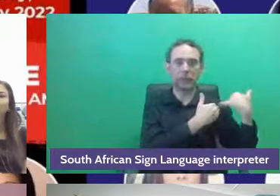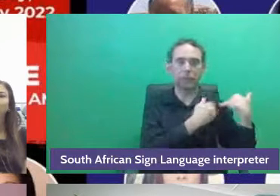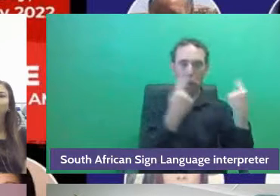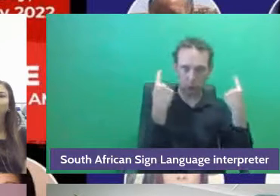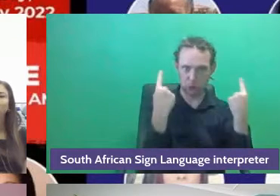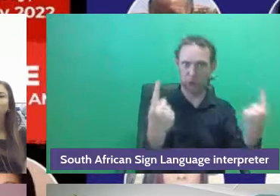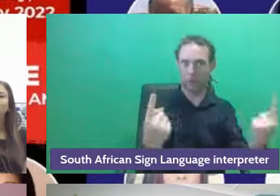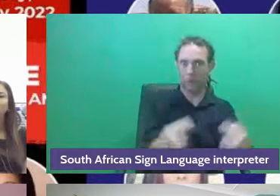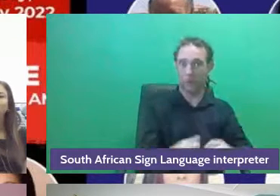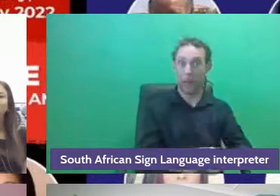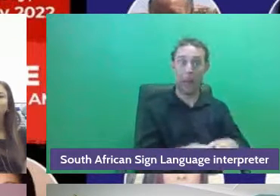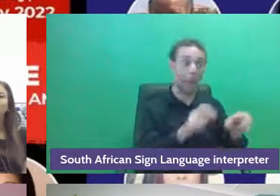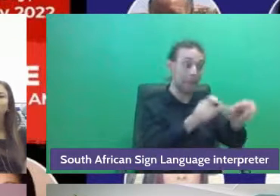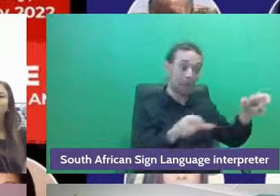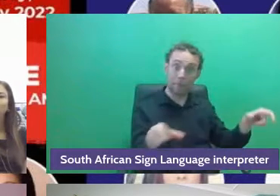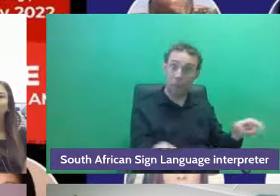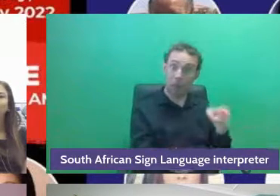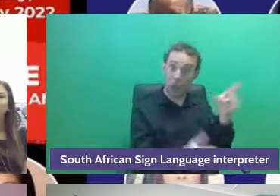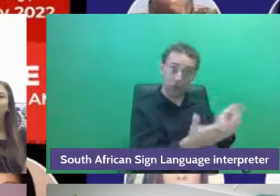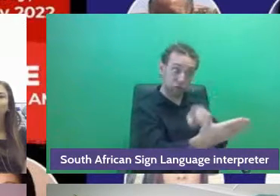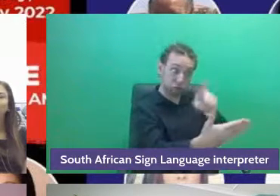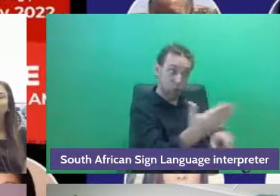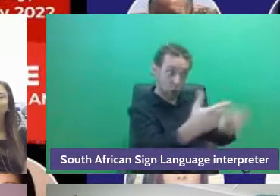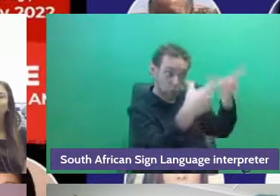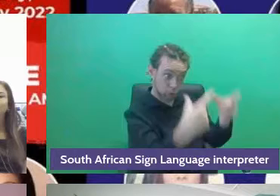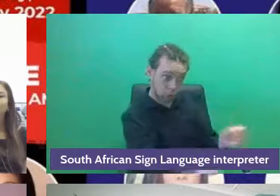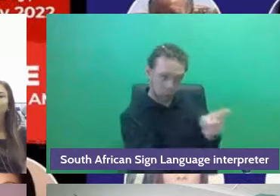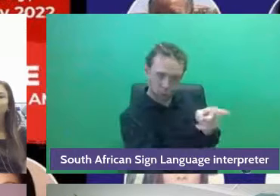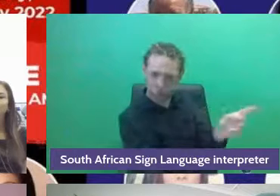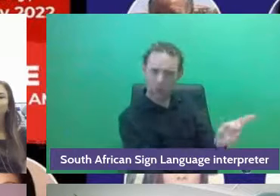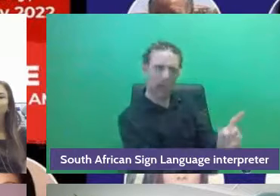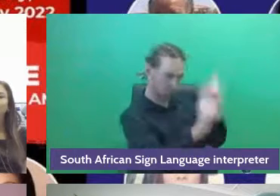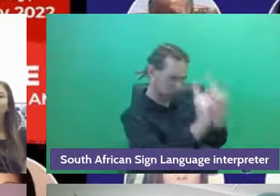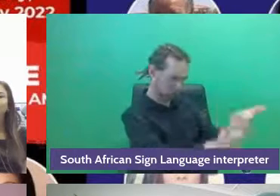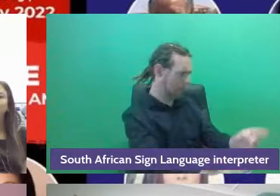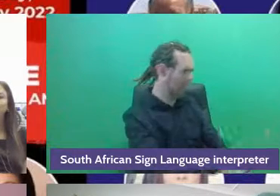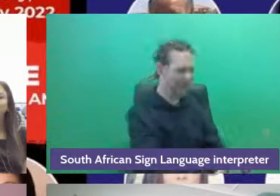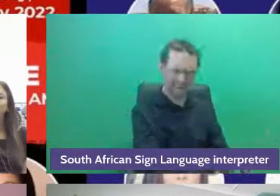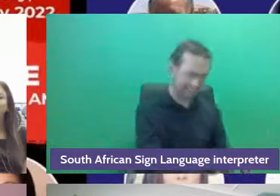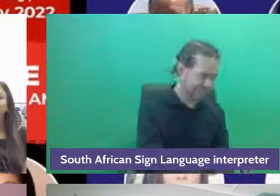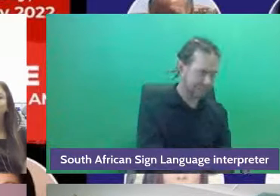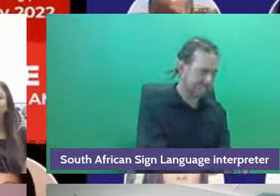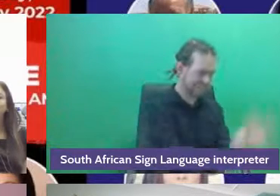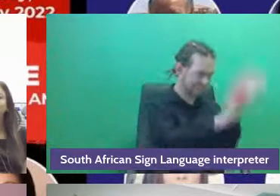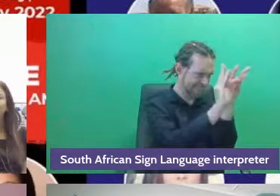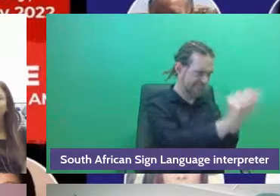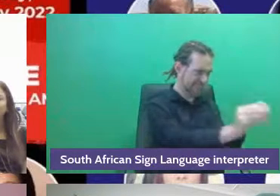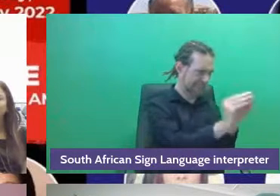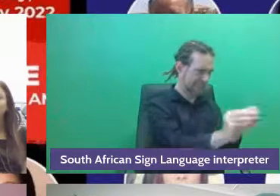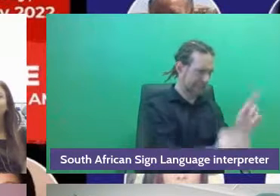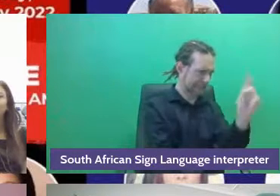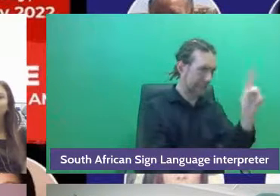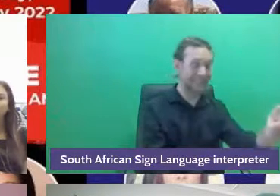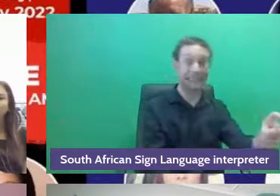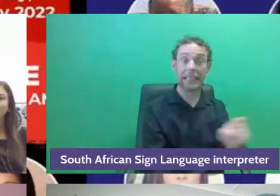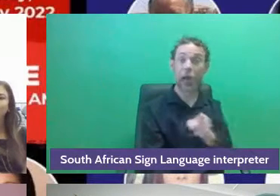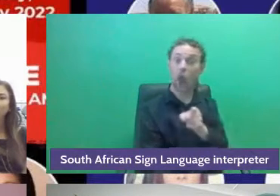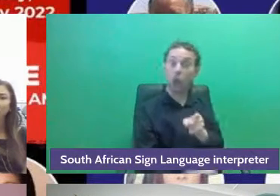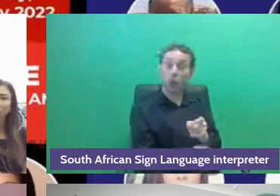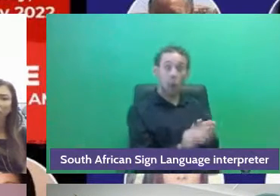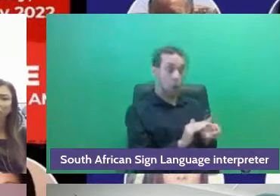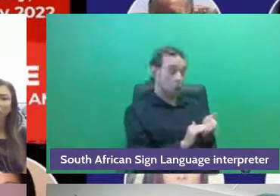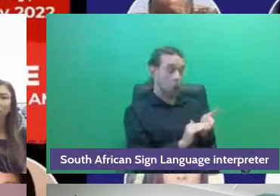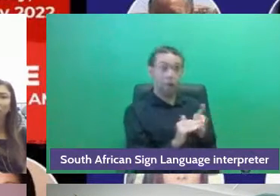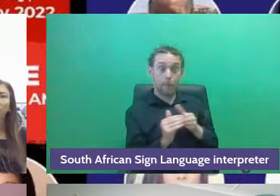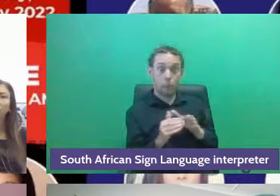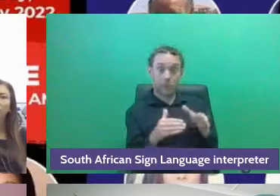I think that would also, to some extent, your involvement, your support would play a very big factor